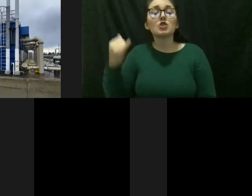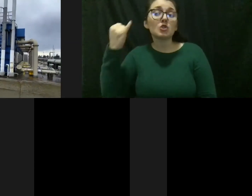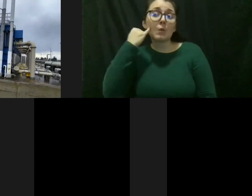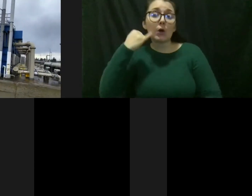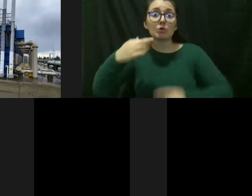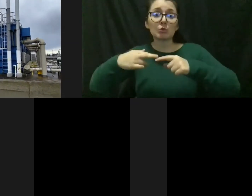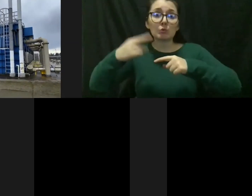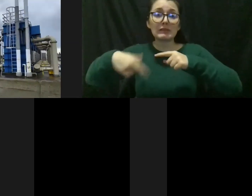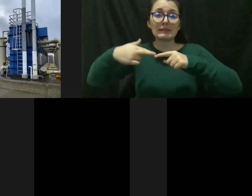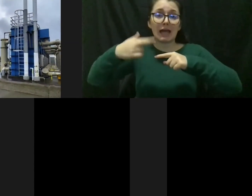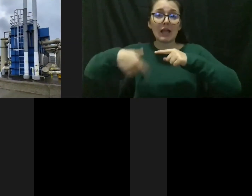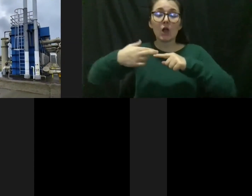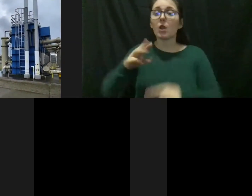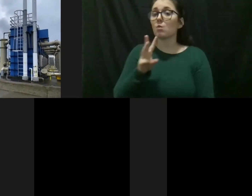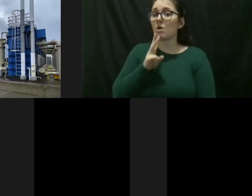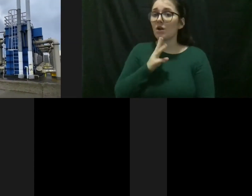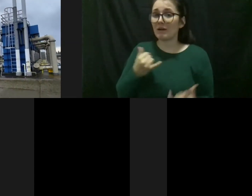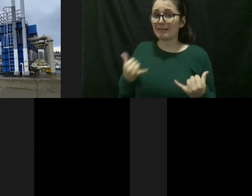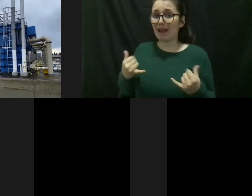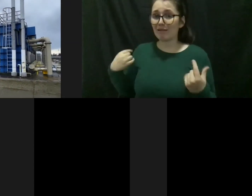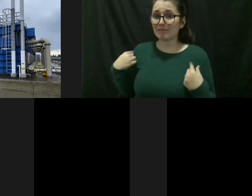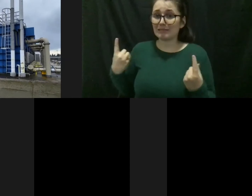Yeah. Between that and